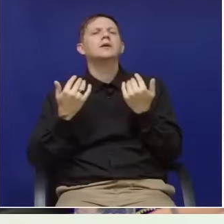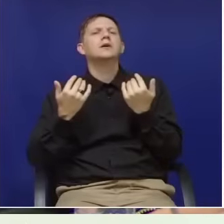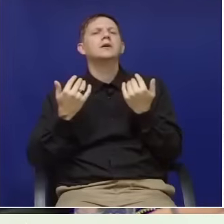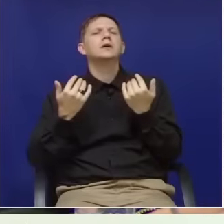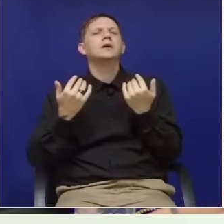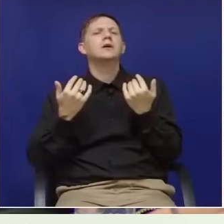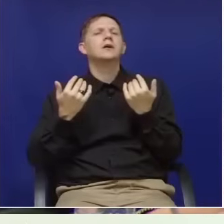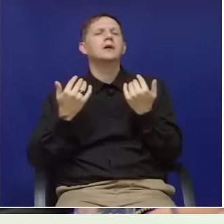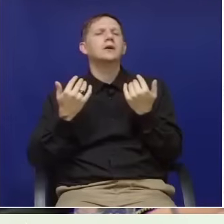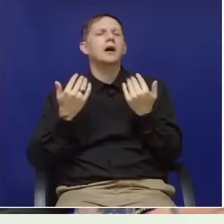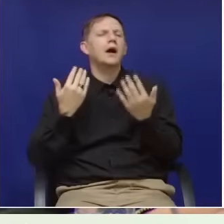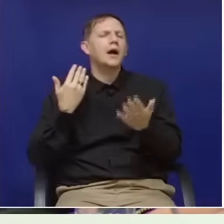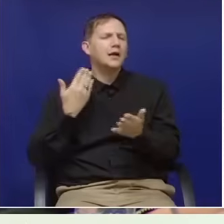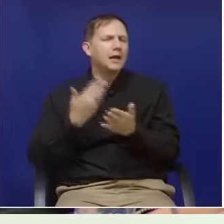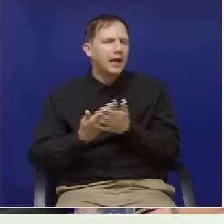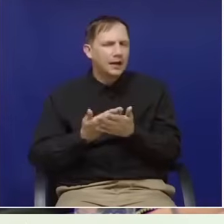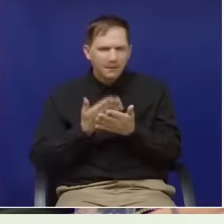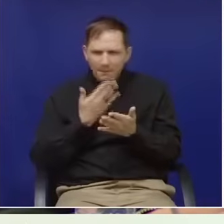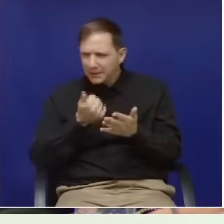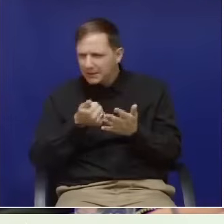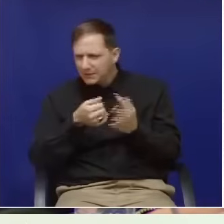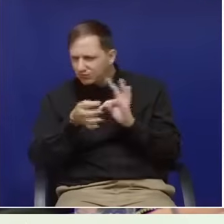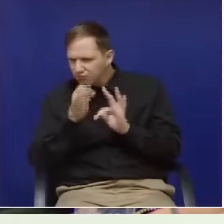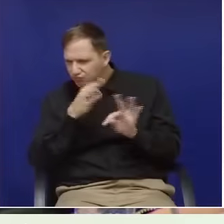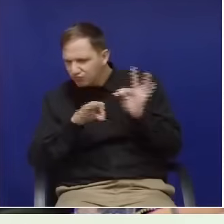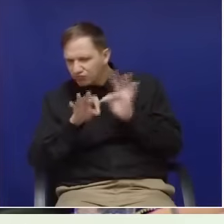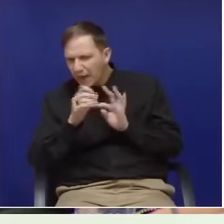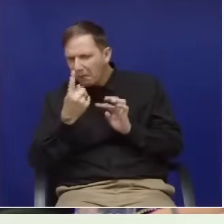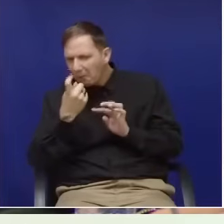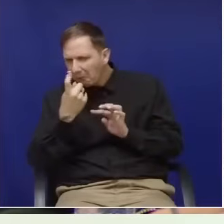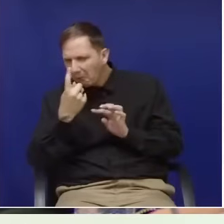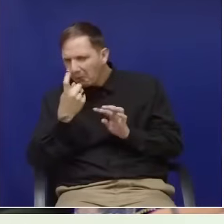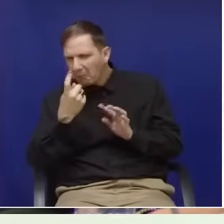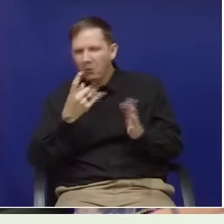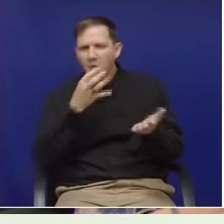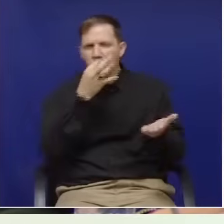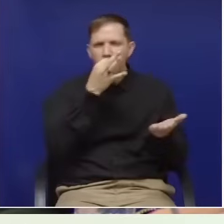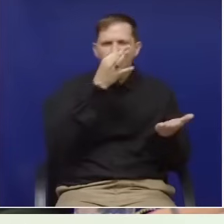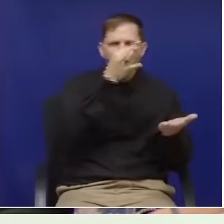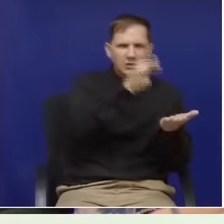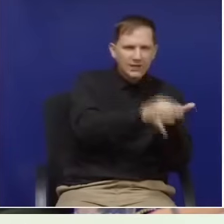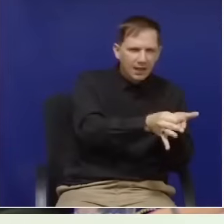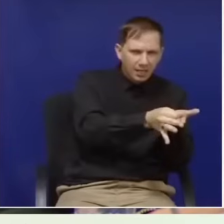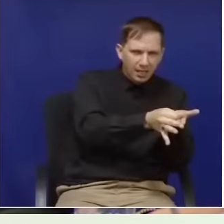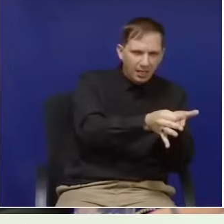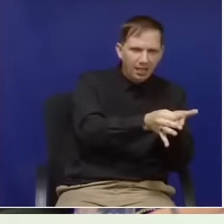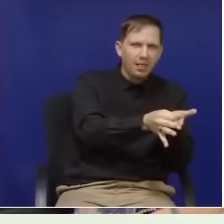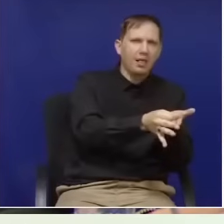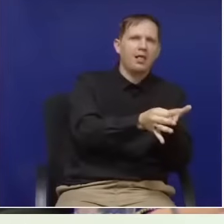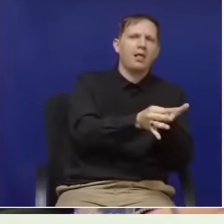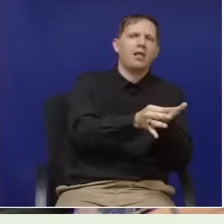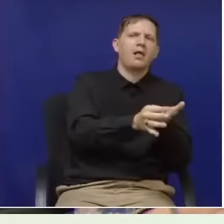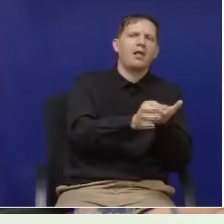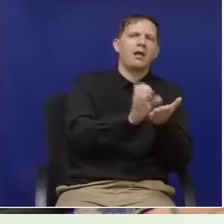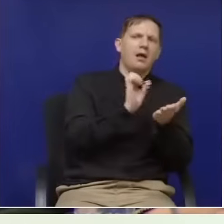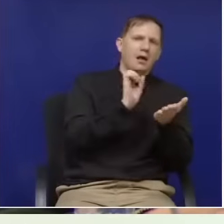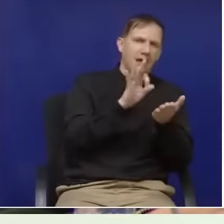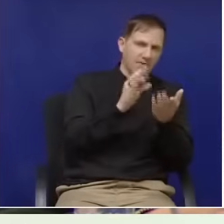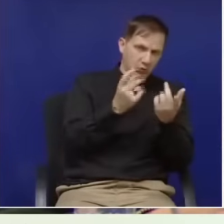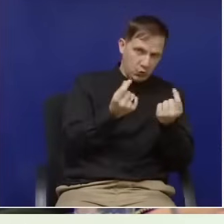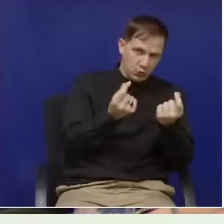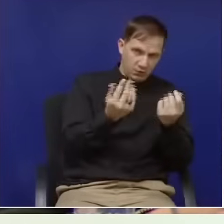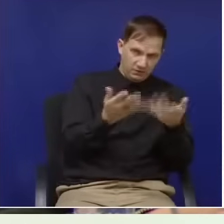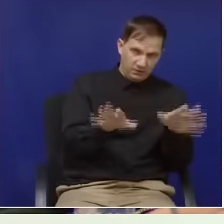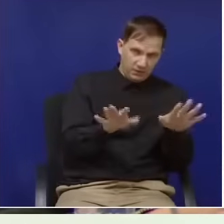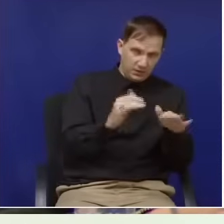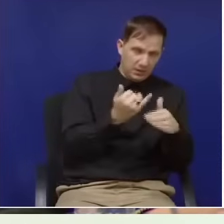us a sense of what are the proposals that you would have made if the department has made submission to this independent commission. Thank you very